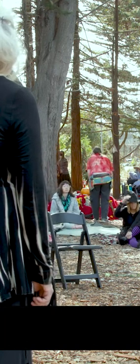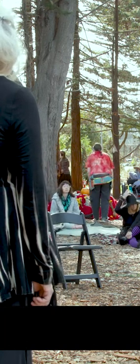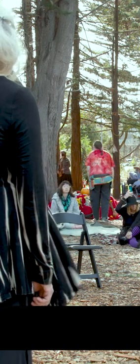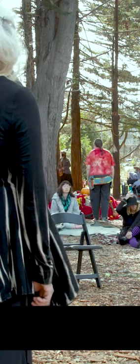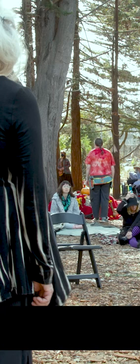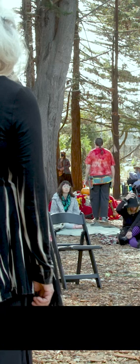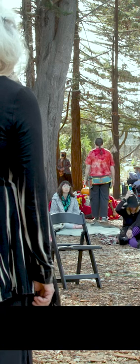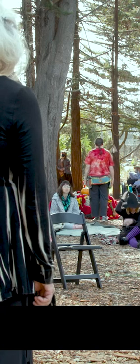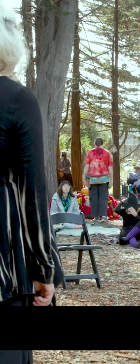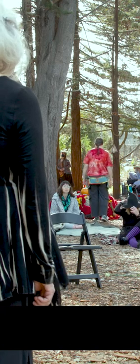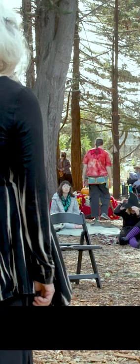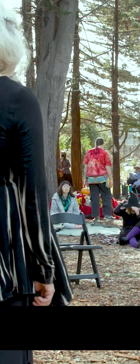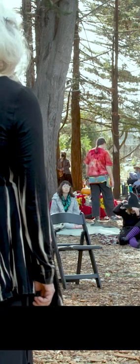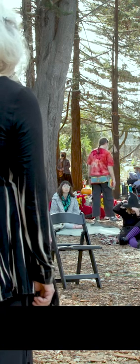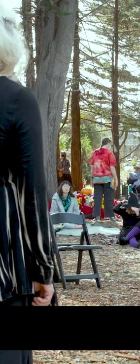Martin Murray,